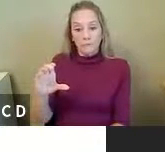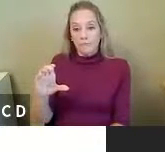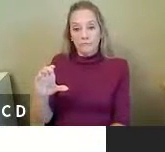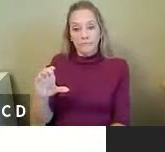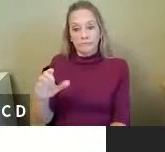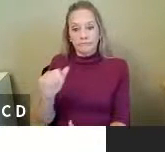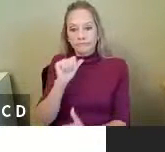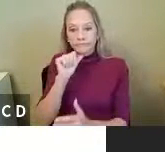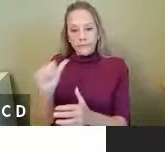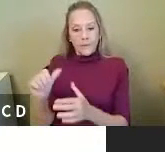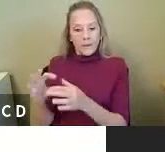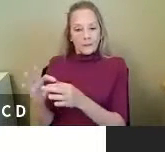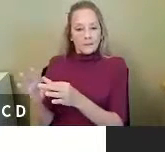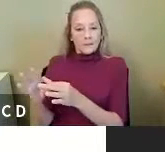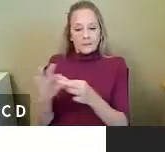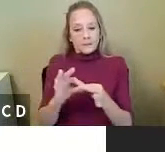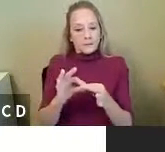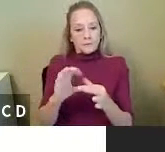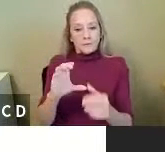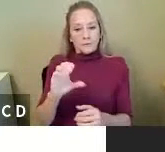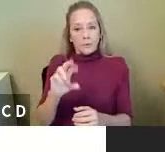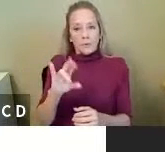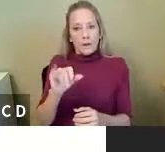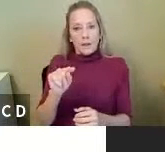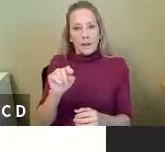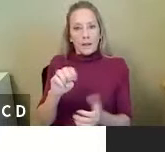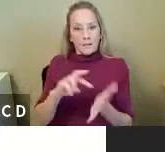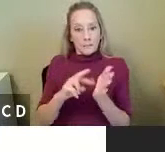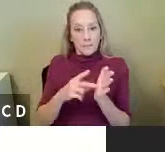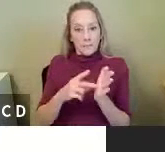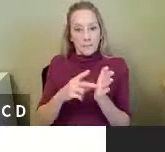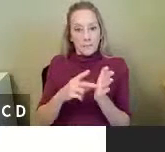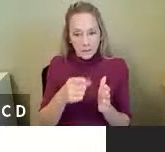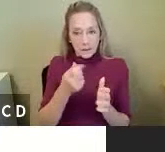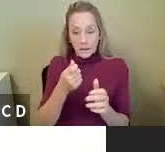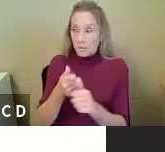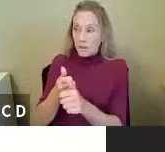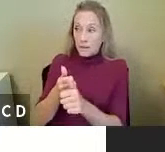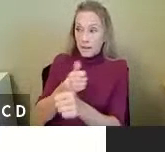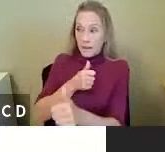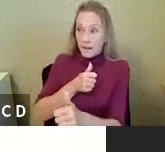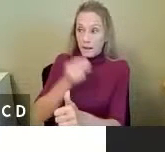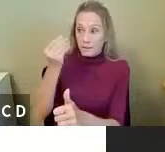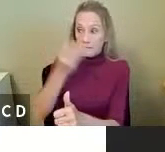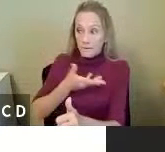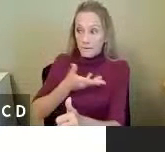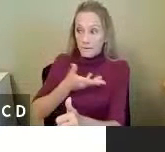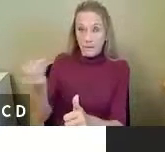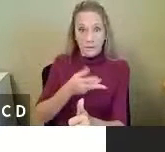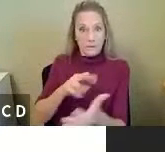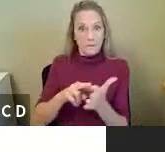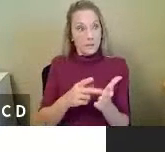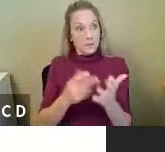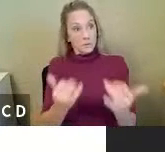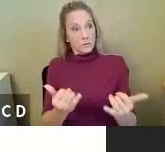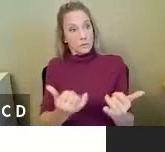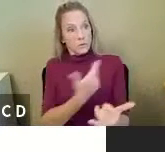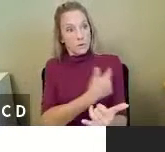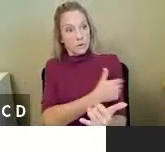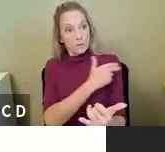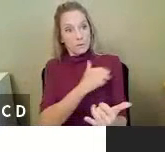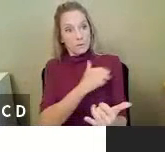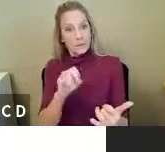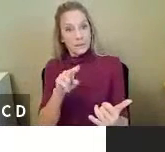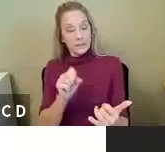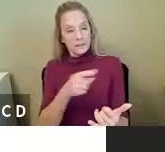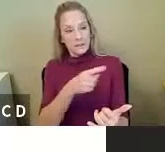lag. And so when we have hospitalizations like this, it really seems that the current hospitalization census is a